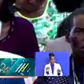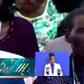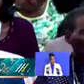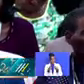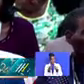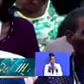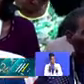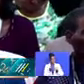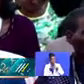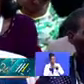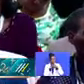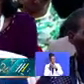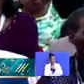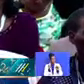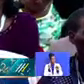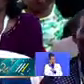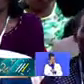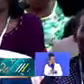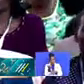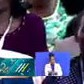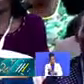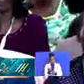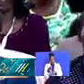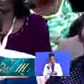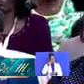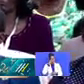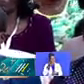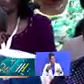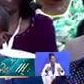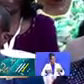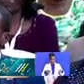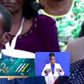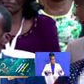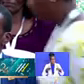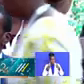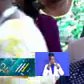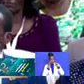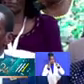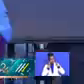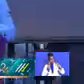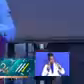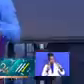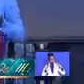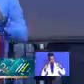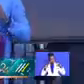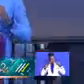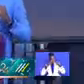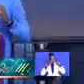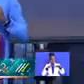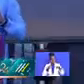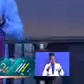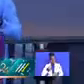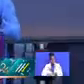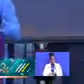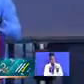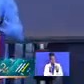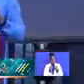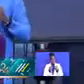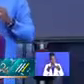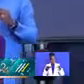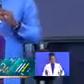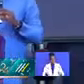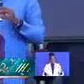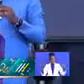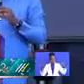was that necessary for him to to tell the people looking at the massive crowd that we have in